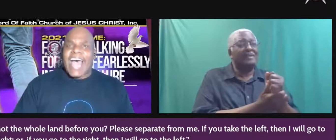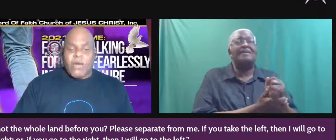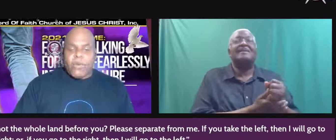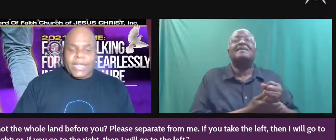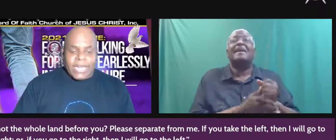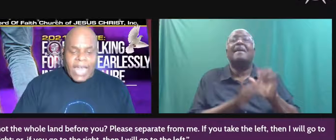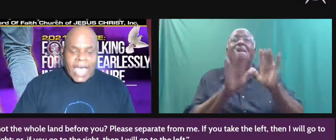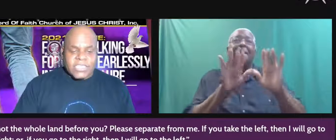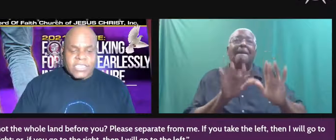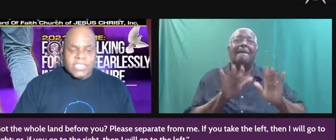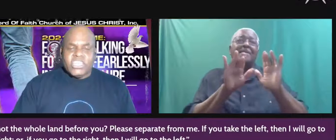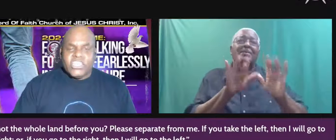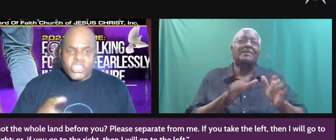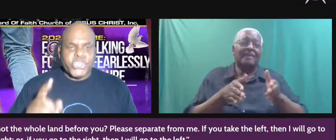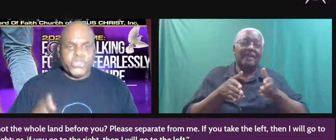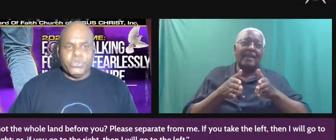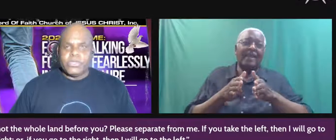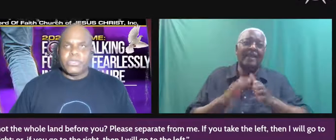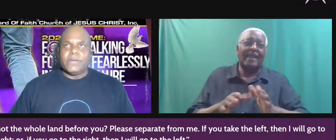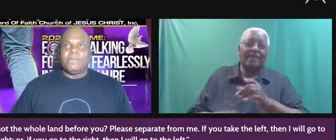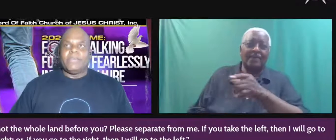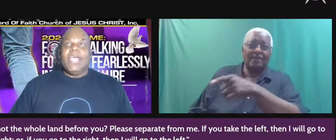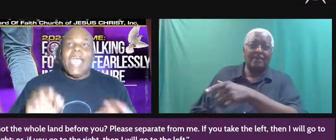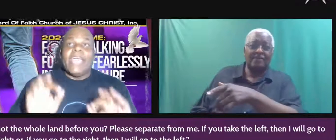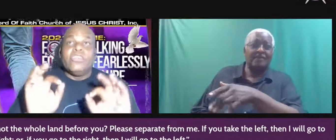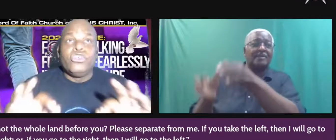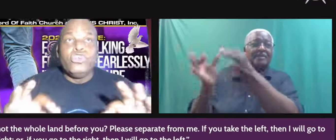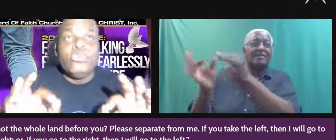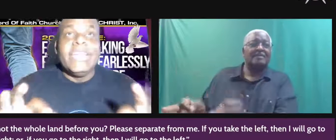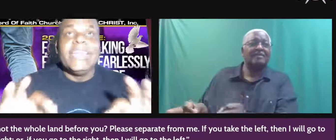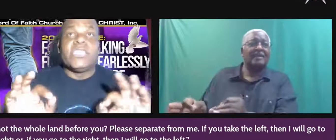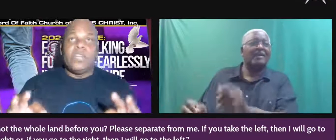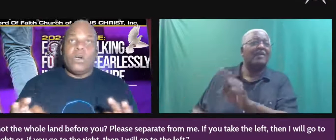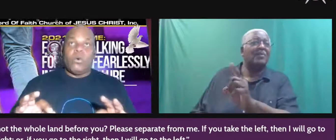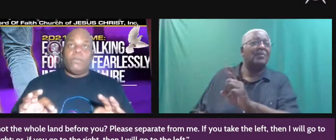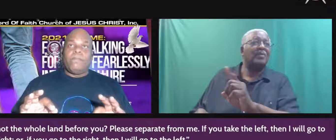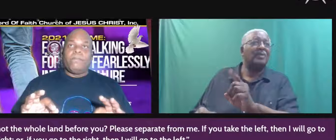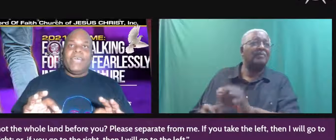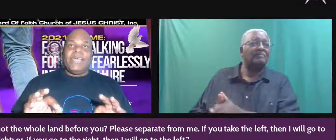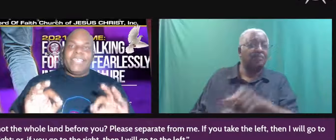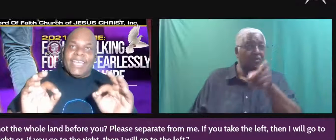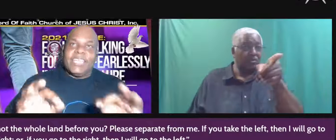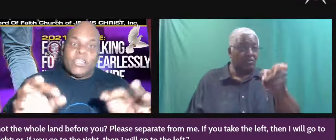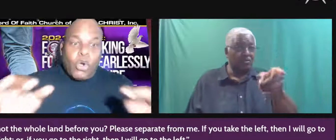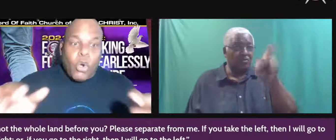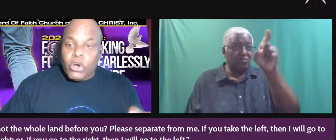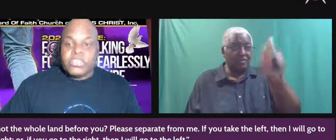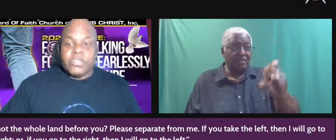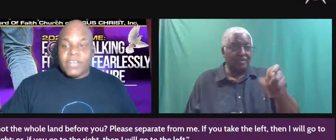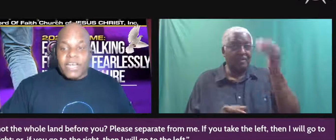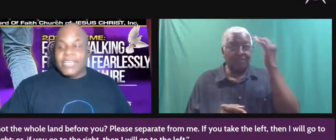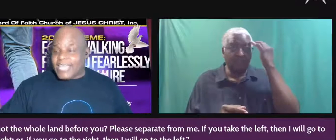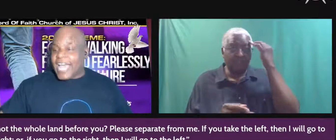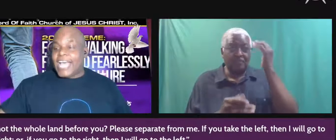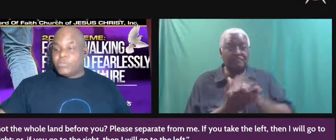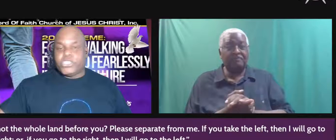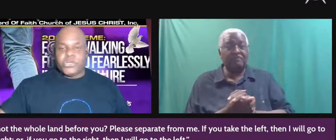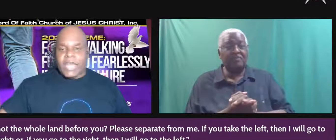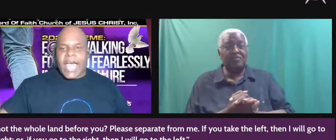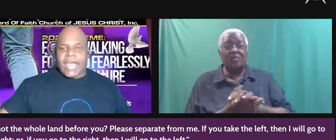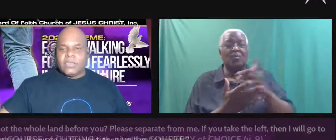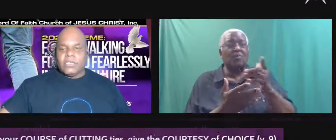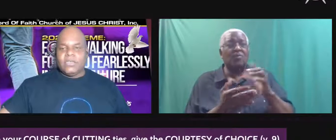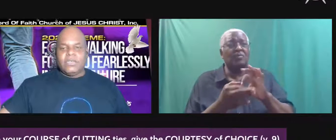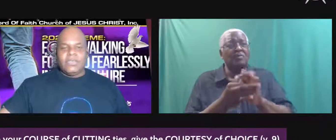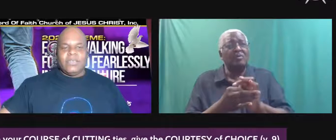in allowing Lot to choose. And you need to know that in the course of cutting ties with